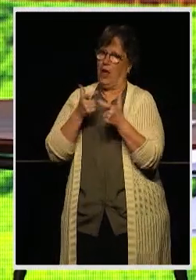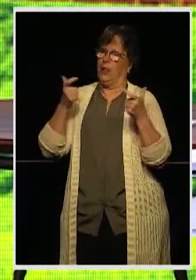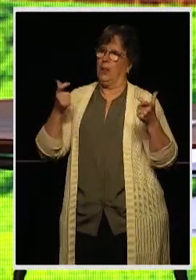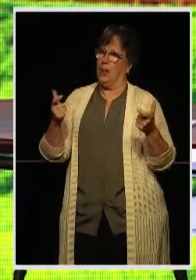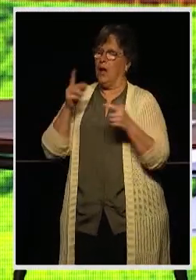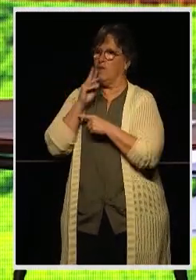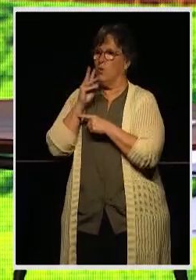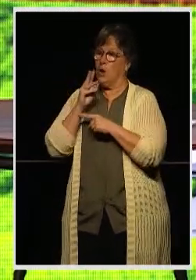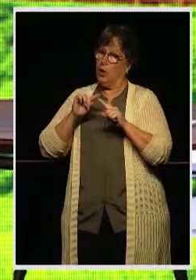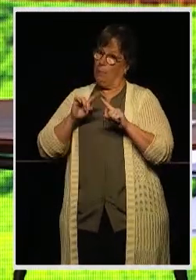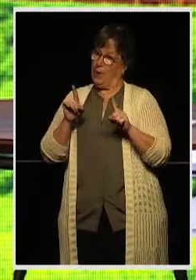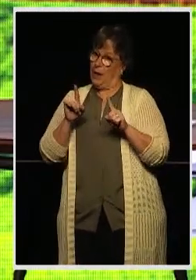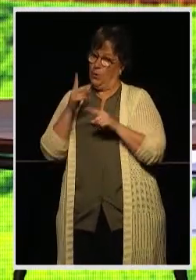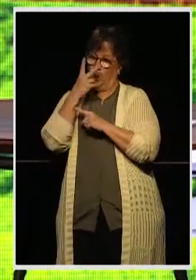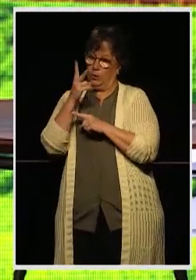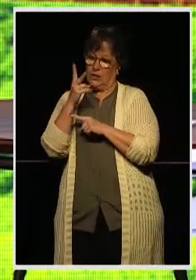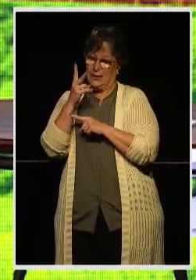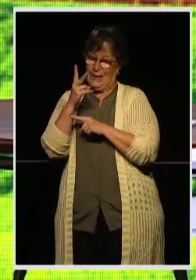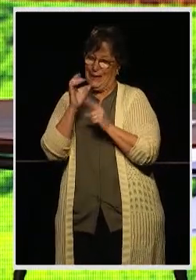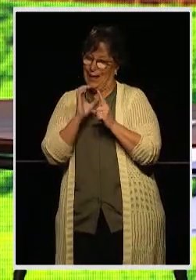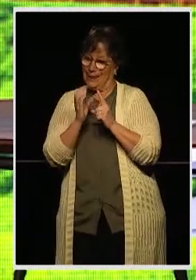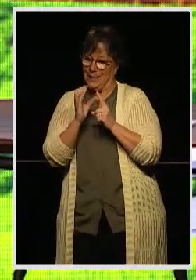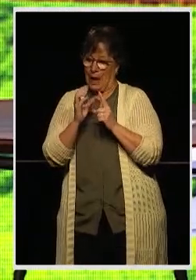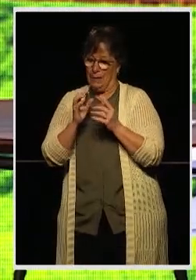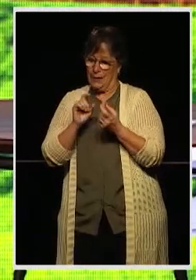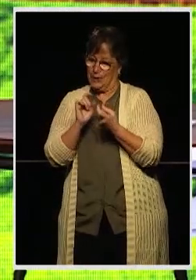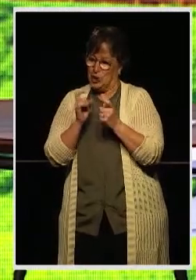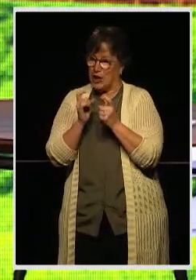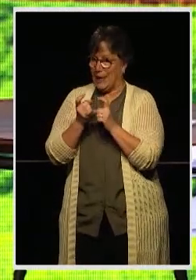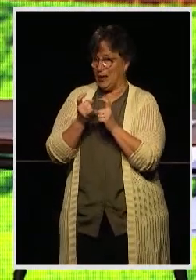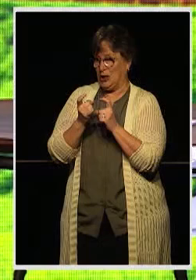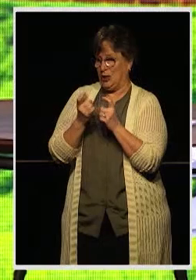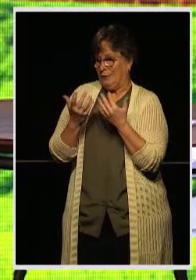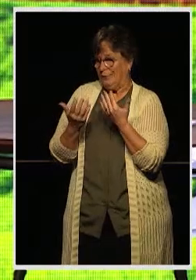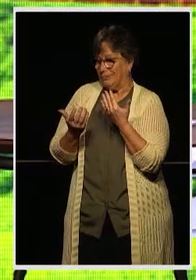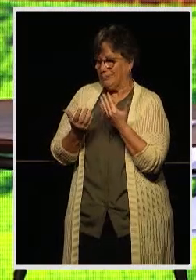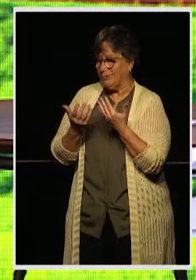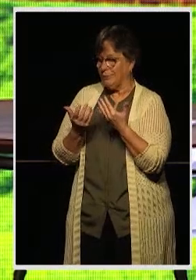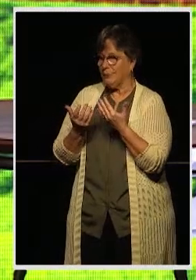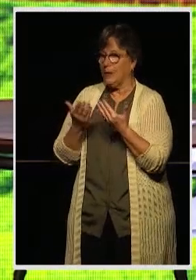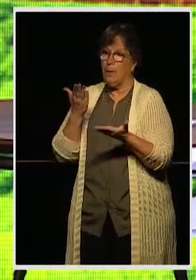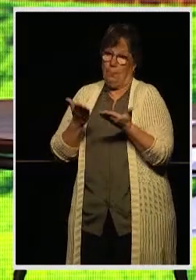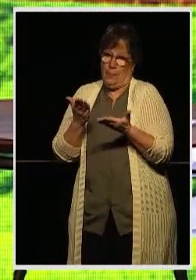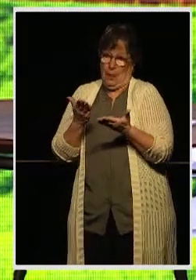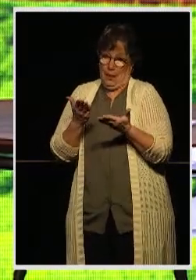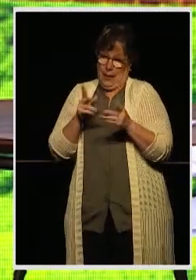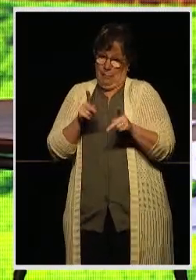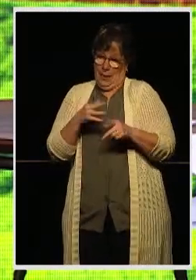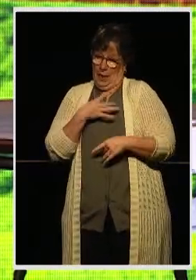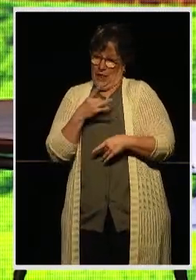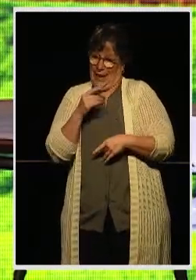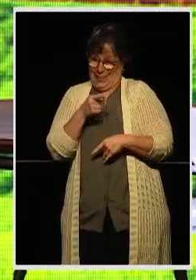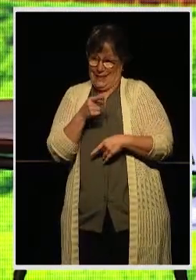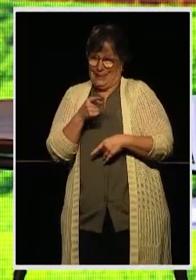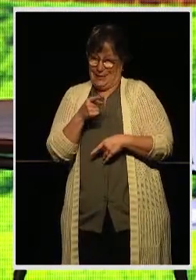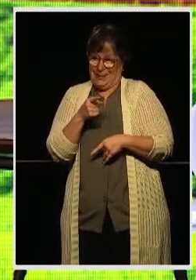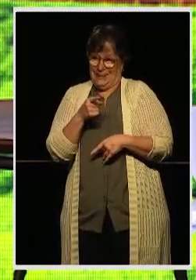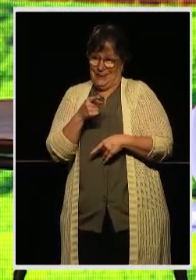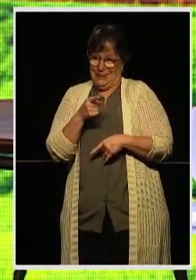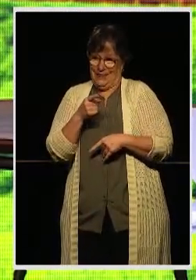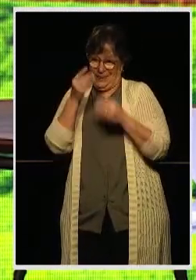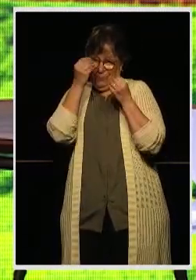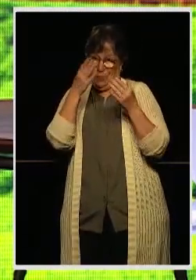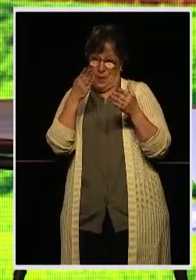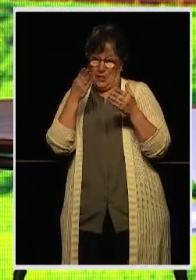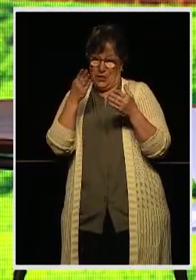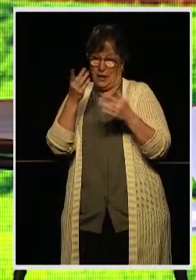and yet we are seeing climate change. In fact, some may like this fact that we're 7 degrees